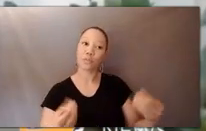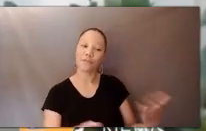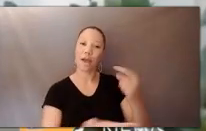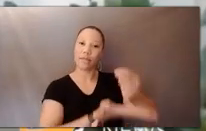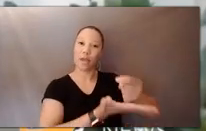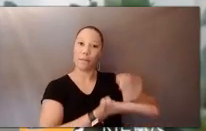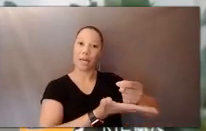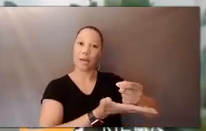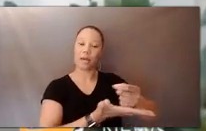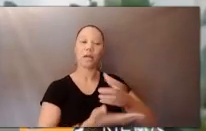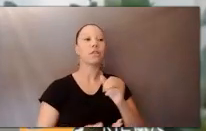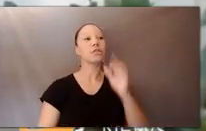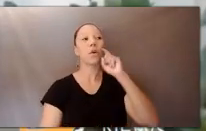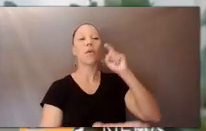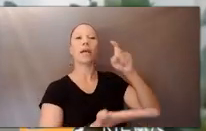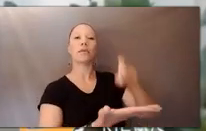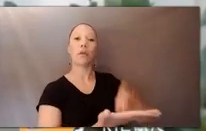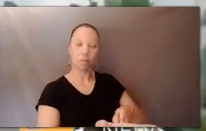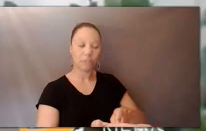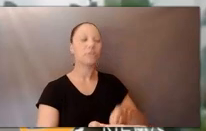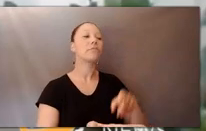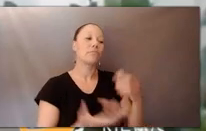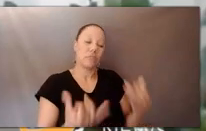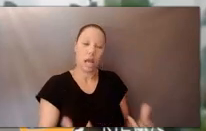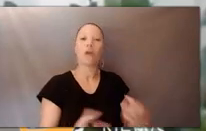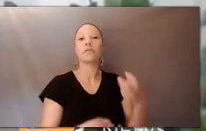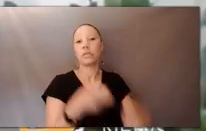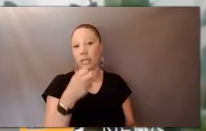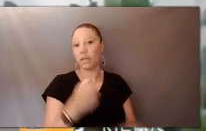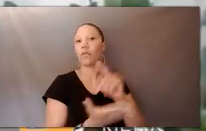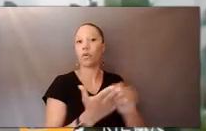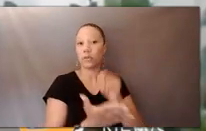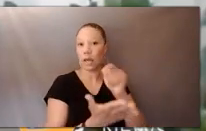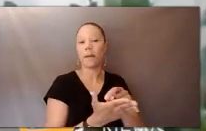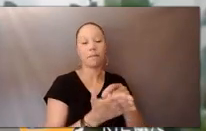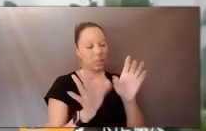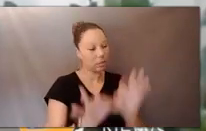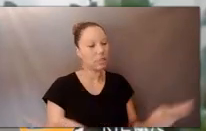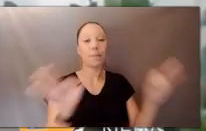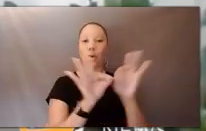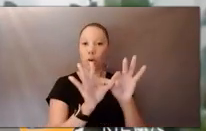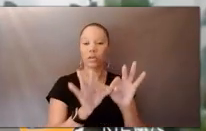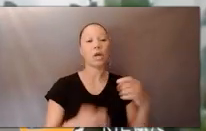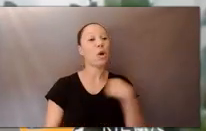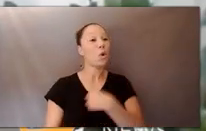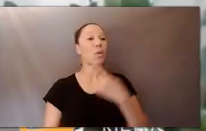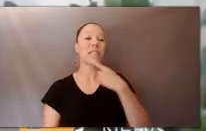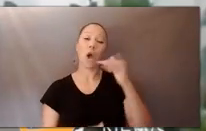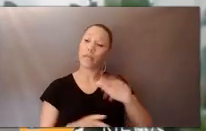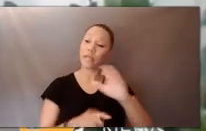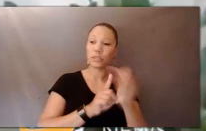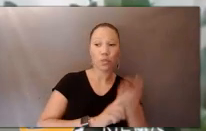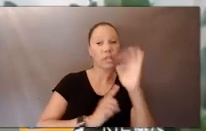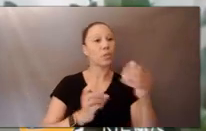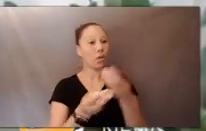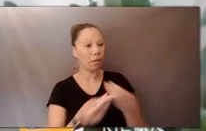So really acknowledging that this is difficult is just so important. We do say this too shall pass, and I like